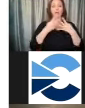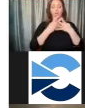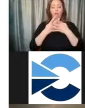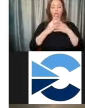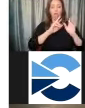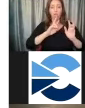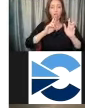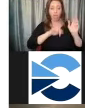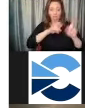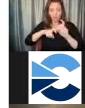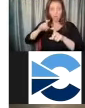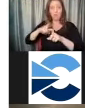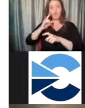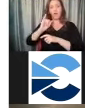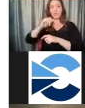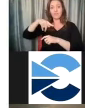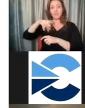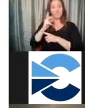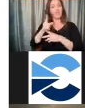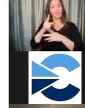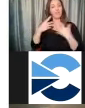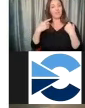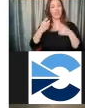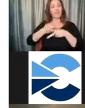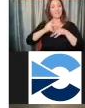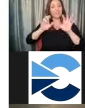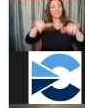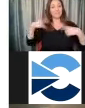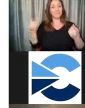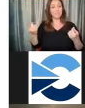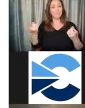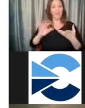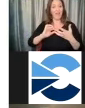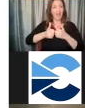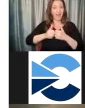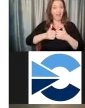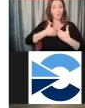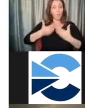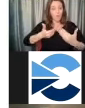IPV perpetration in the healthcare system thus far has been done kind of